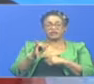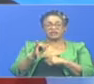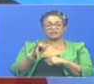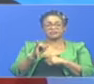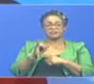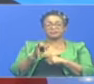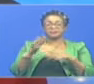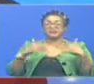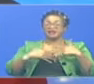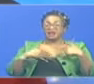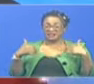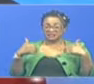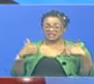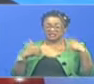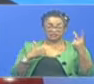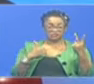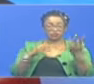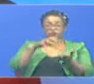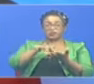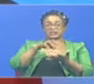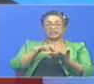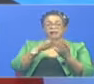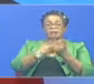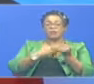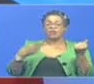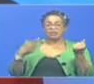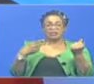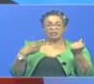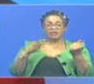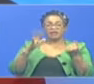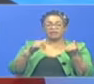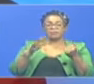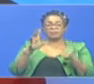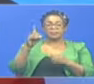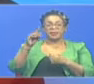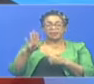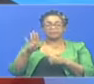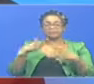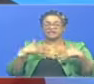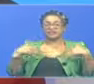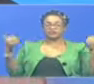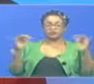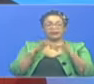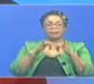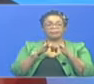Garissa, the two cases are both from Dadaab refugee camp,